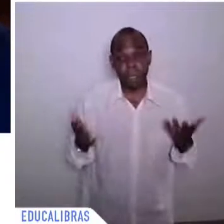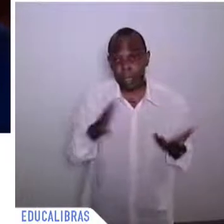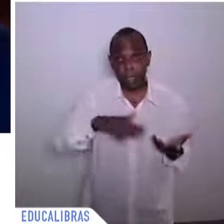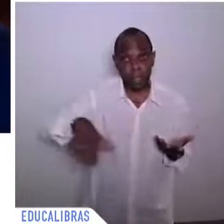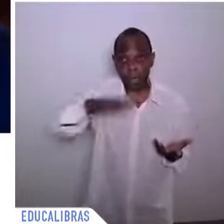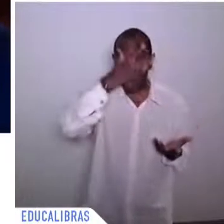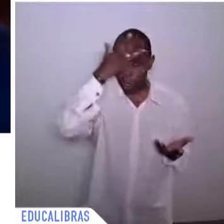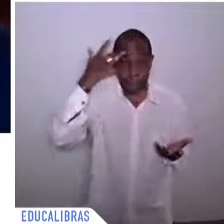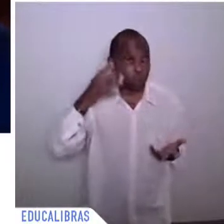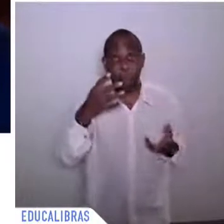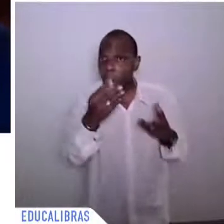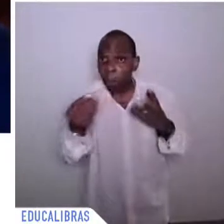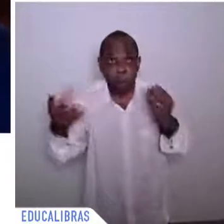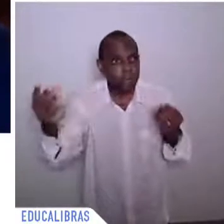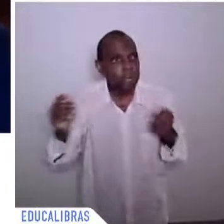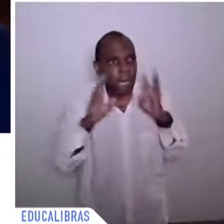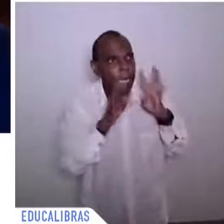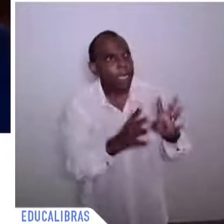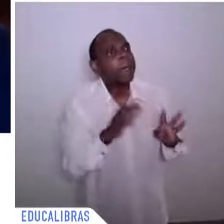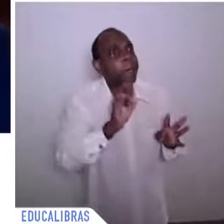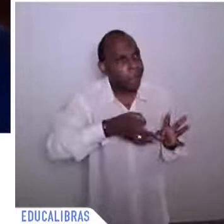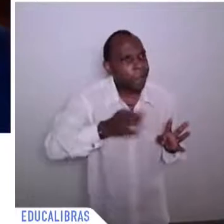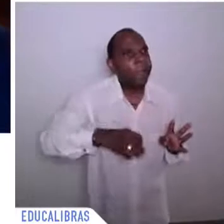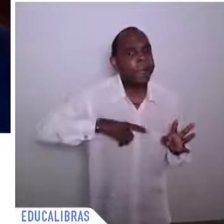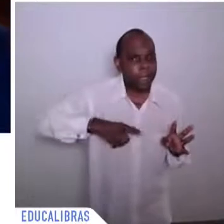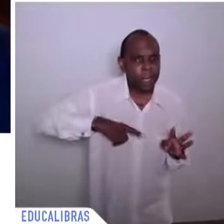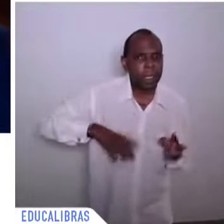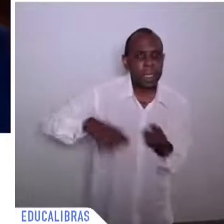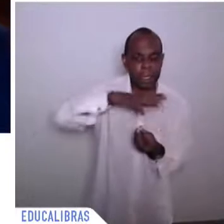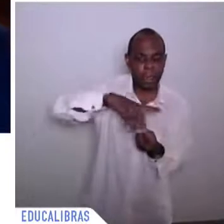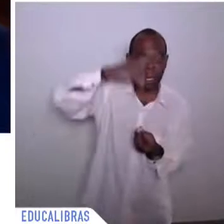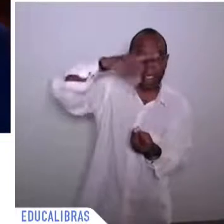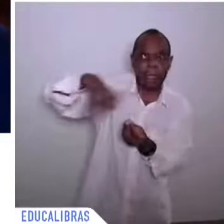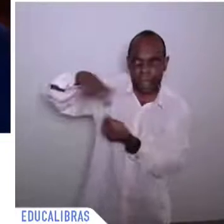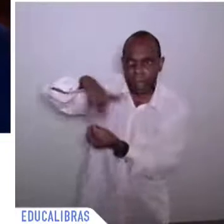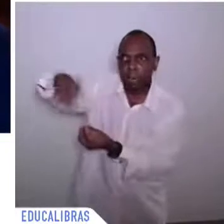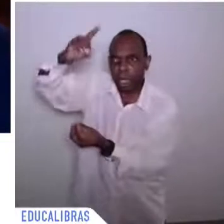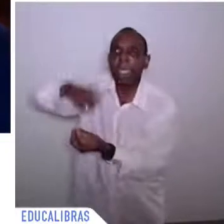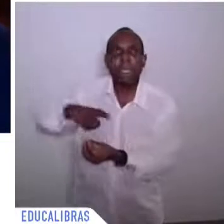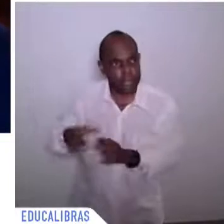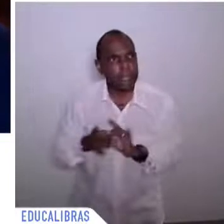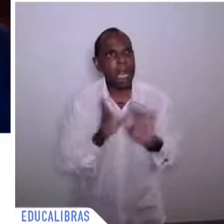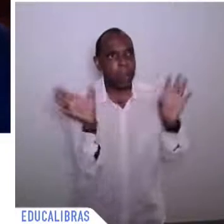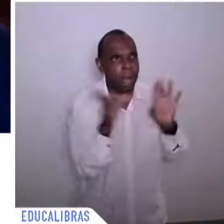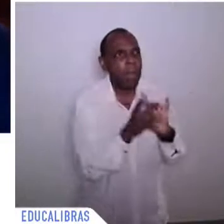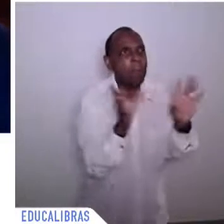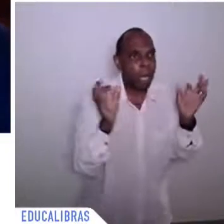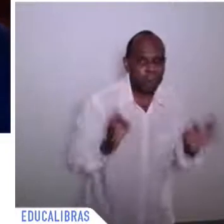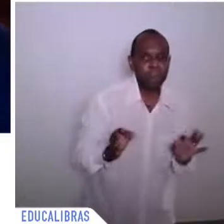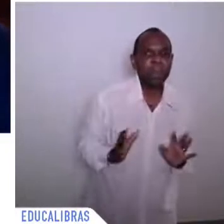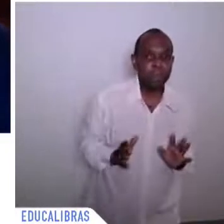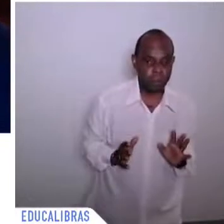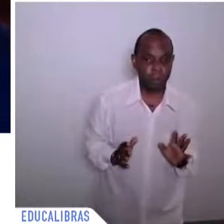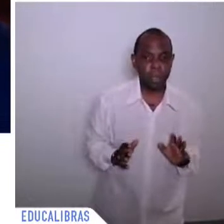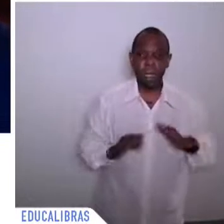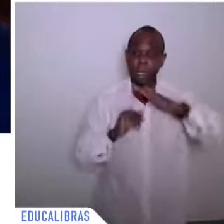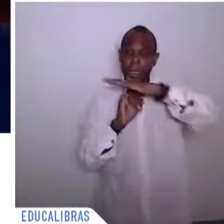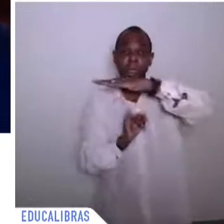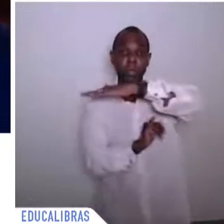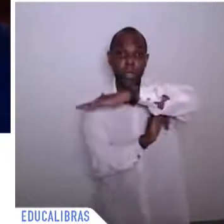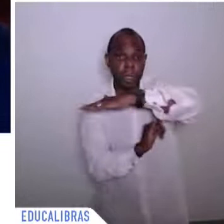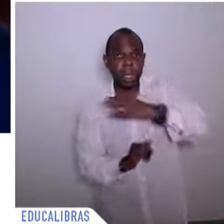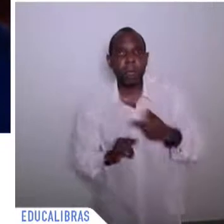decisions, it's clear every day. So eventually this is going to happen. How are